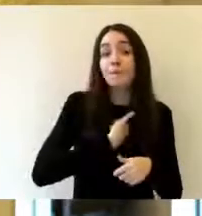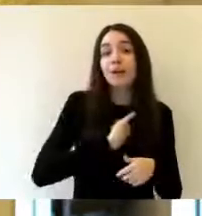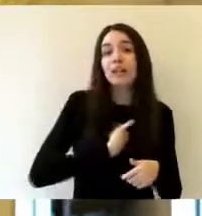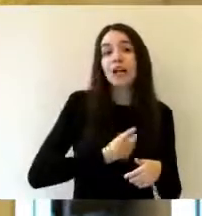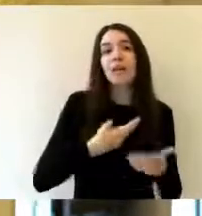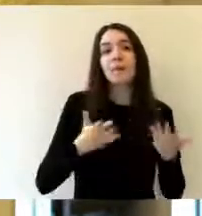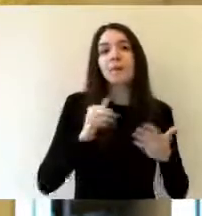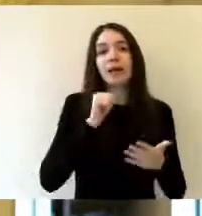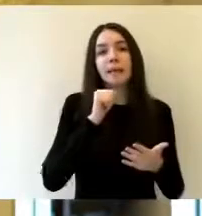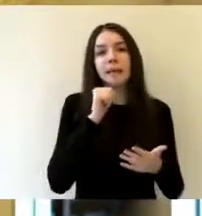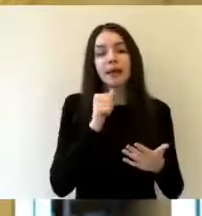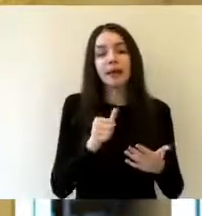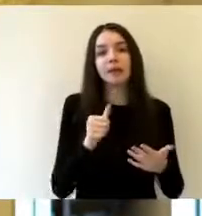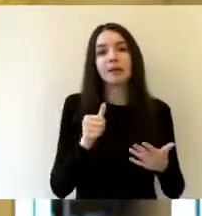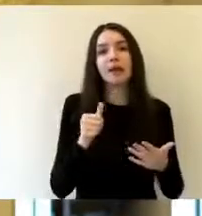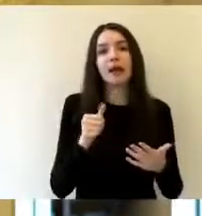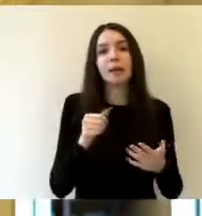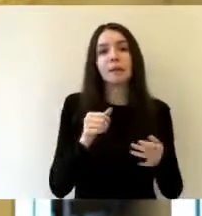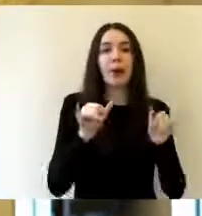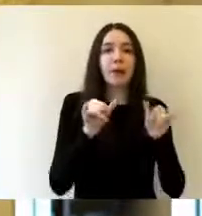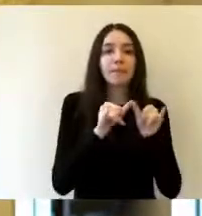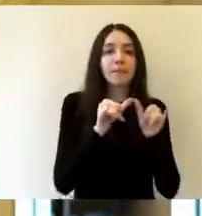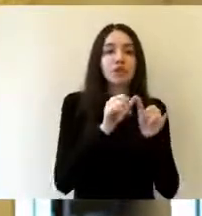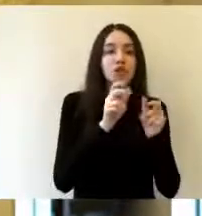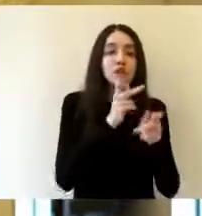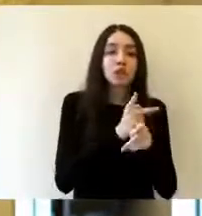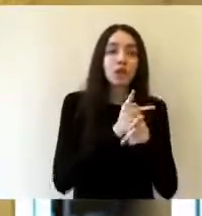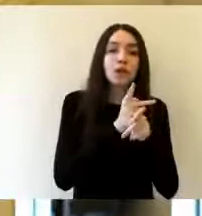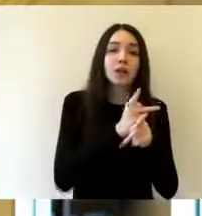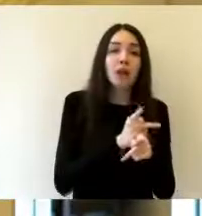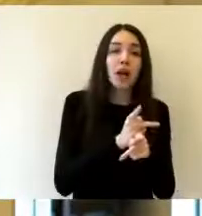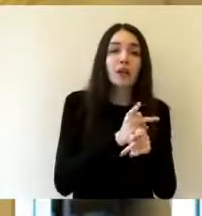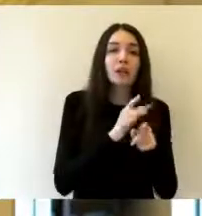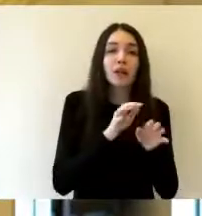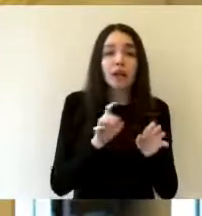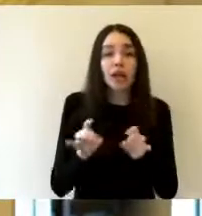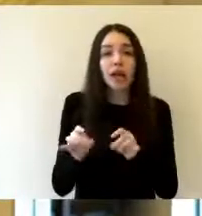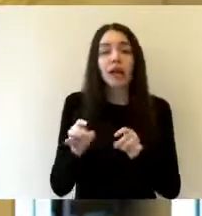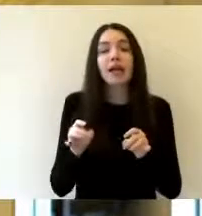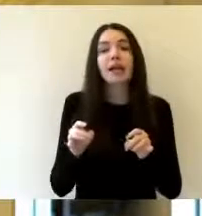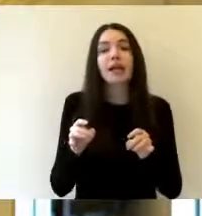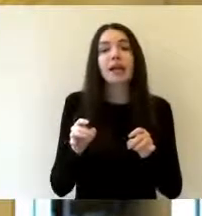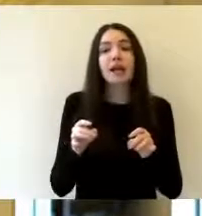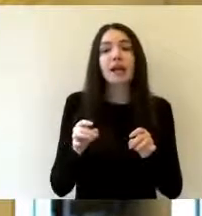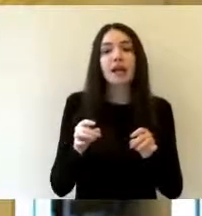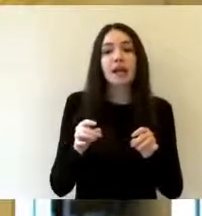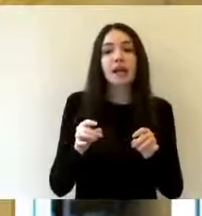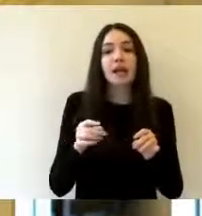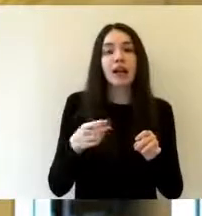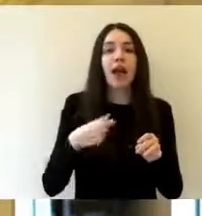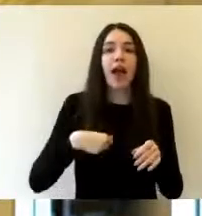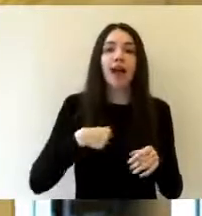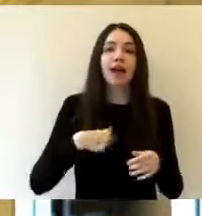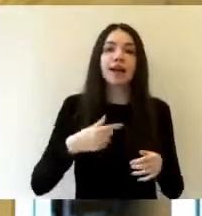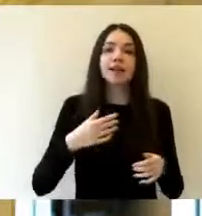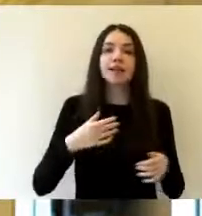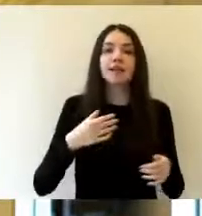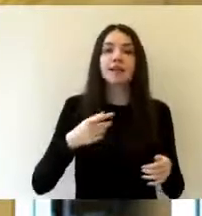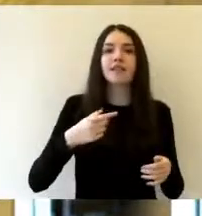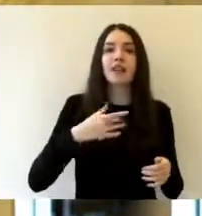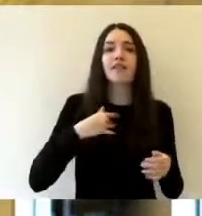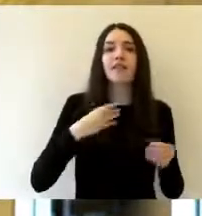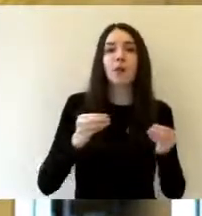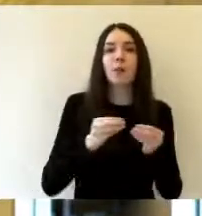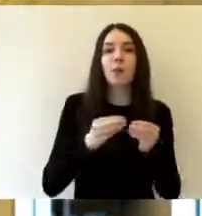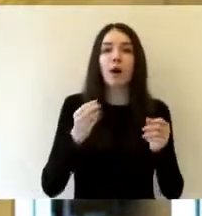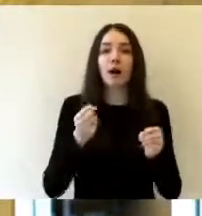using a pointing apparatus or doing as much measuring or calibrating of things because, you know, it may not seem that way, but I'm like, I'm being spontaneous when I'm carving this particular thing because